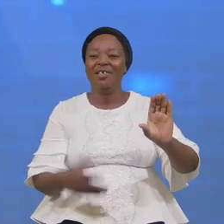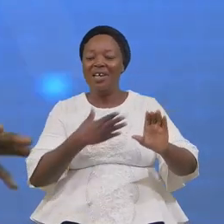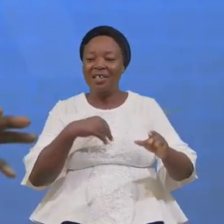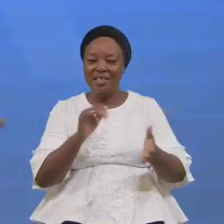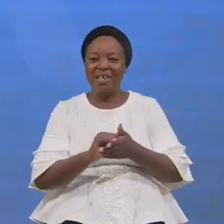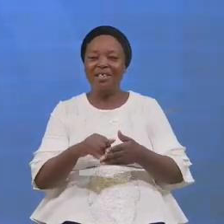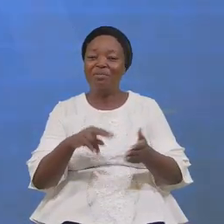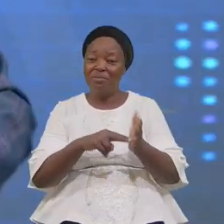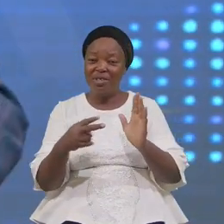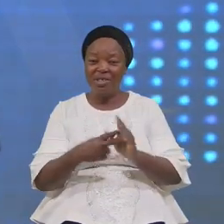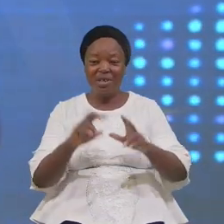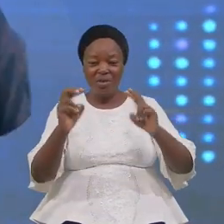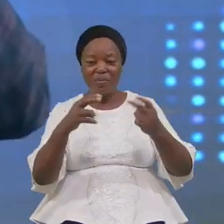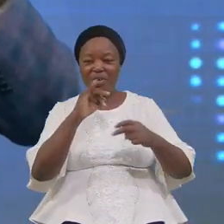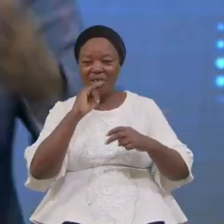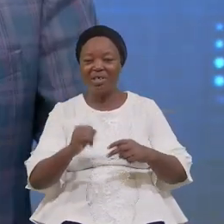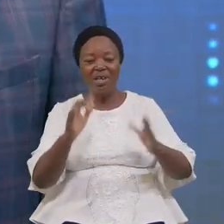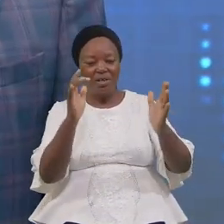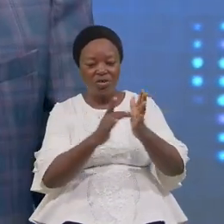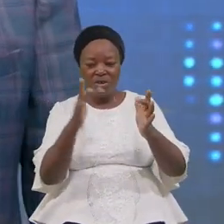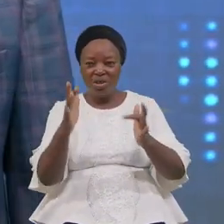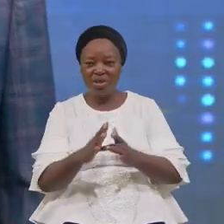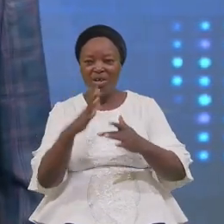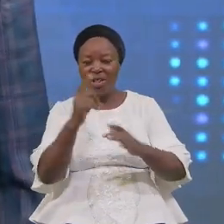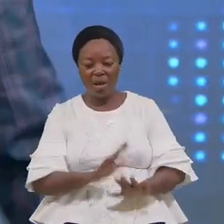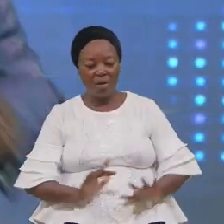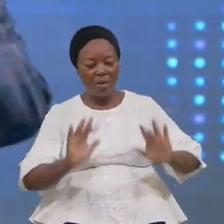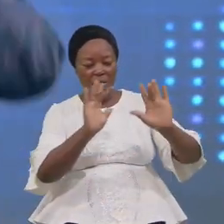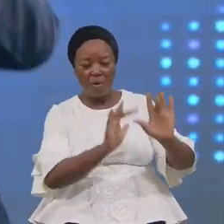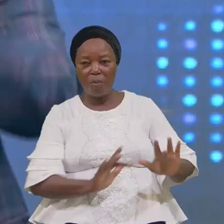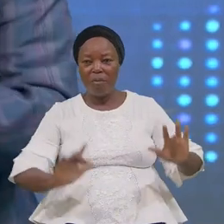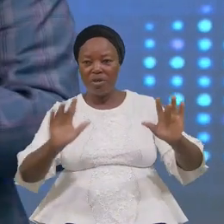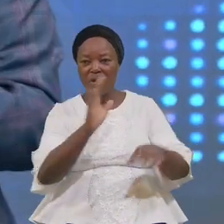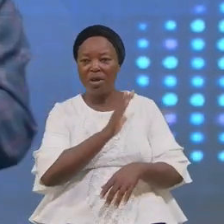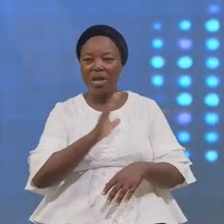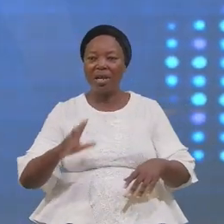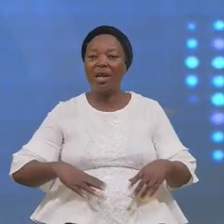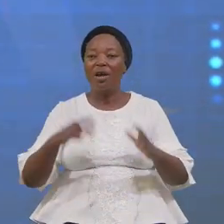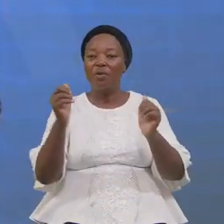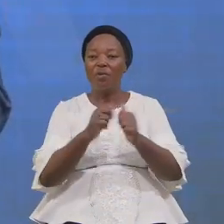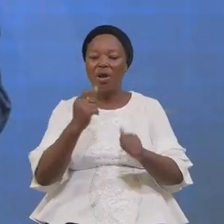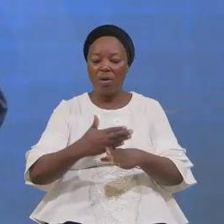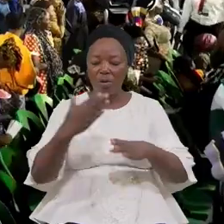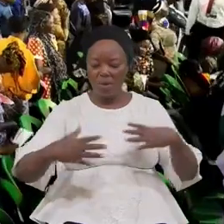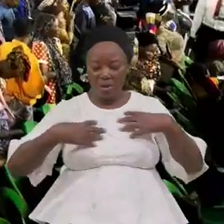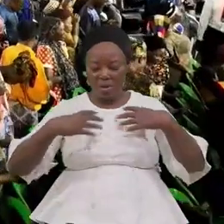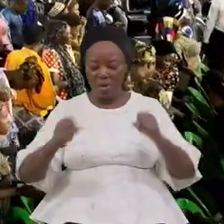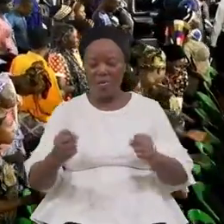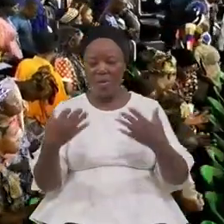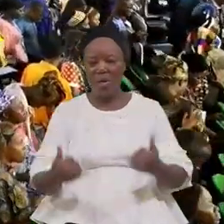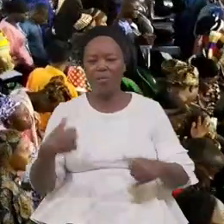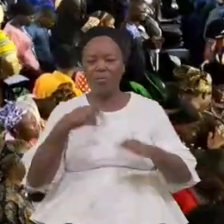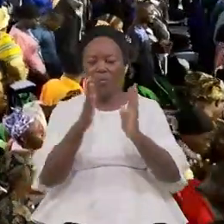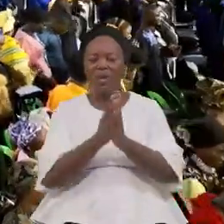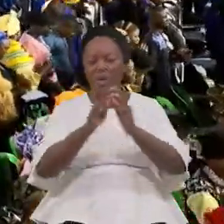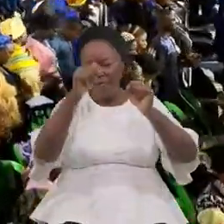compassionate Christ with complete cure. By your head we pray. Father, in the